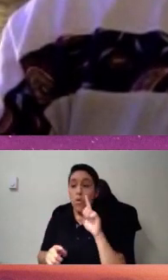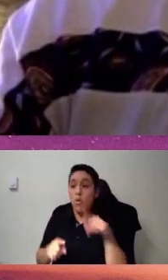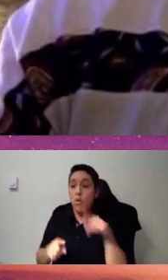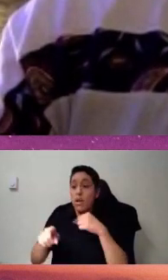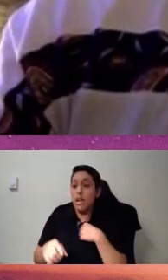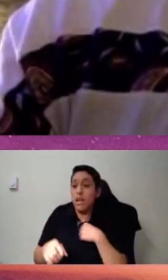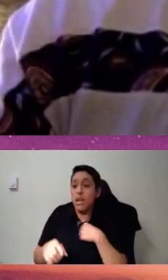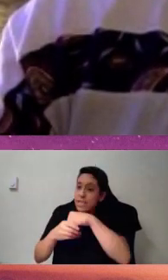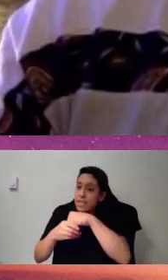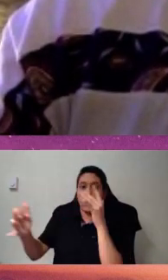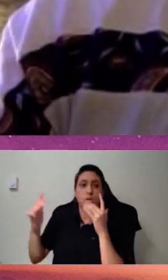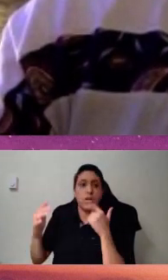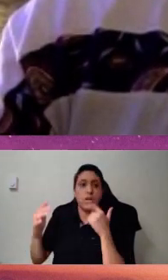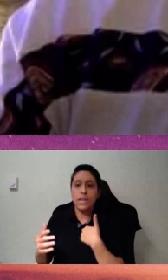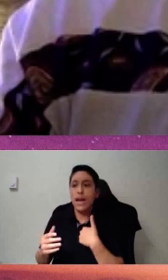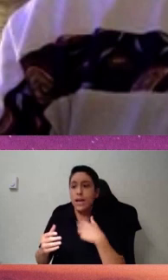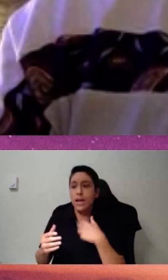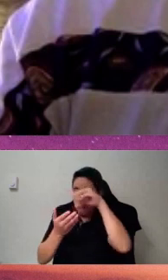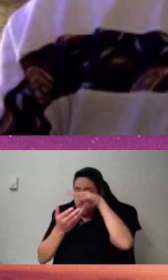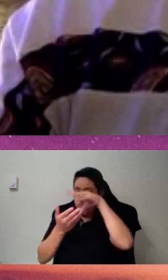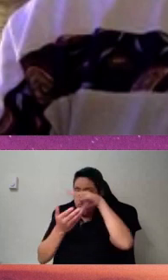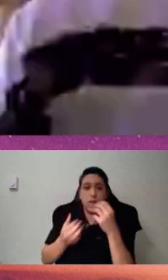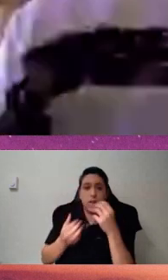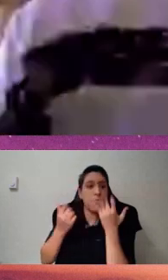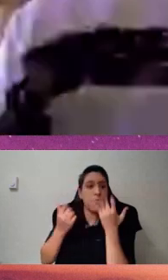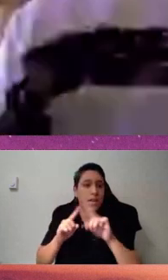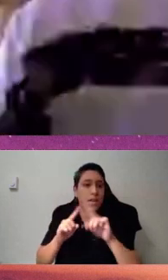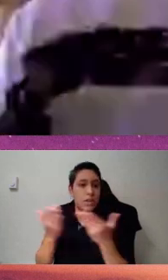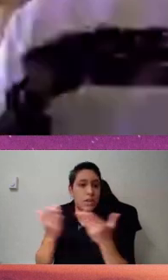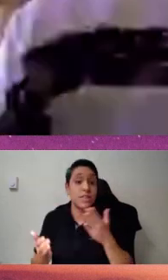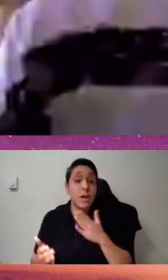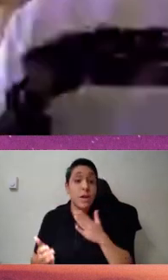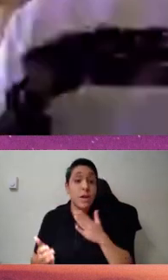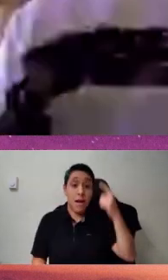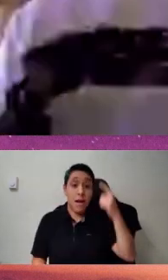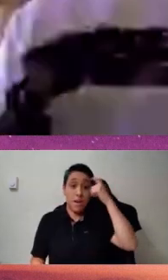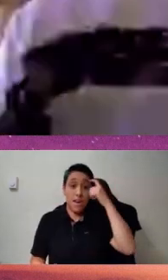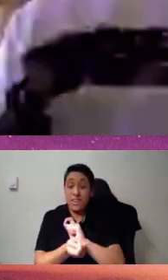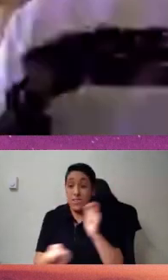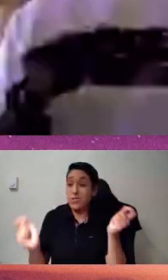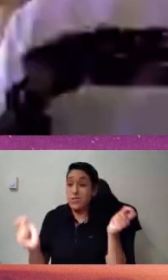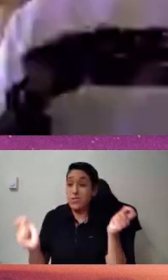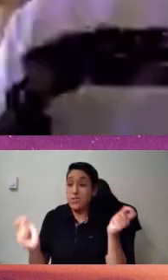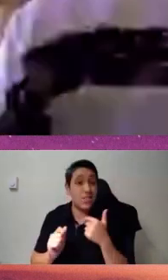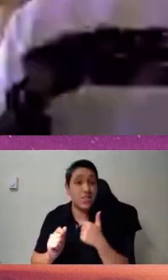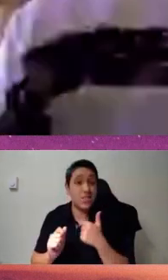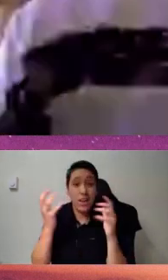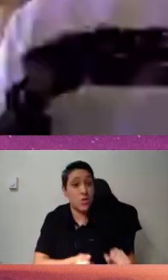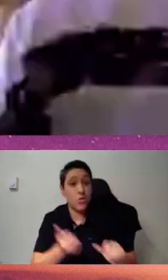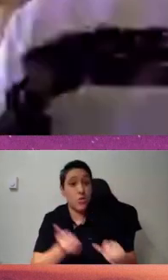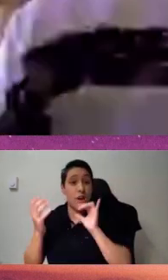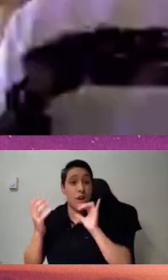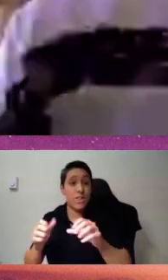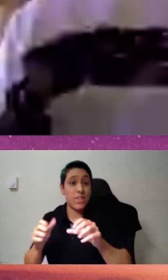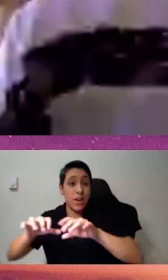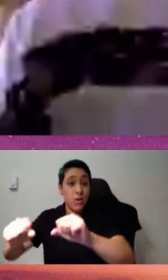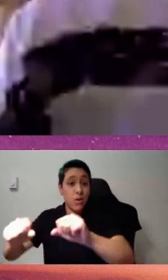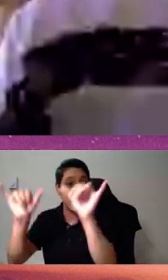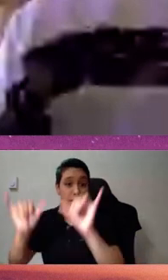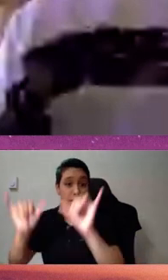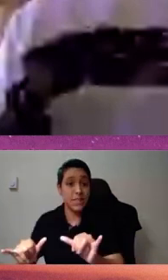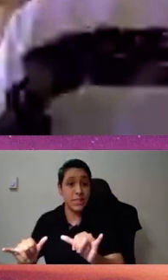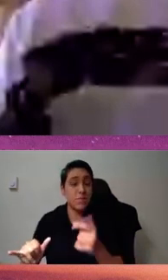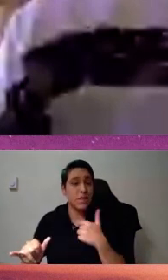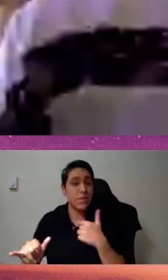and my mind was decolonized in that way from a very young age. They worked to